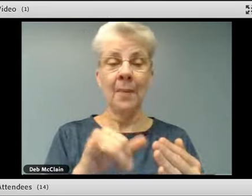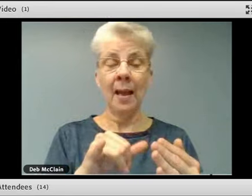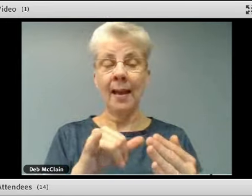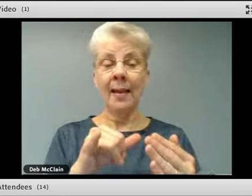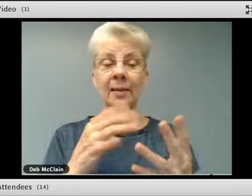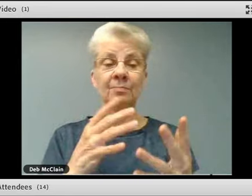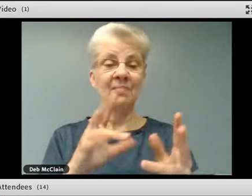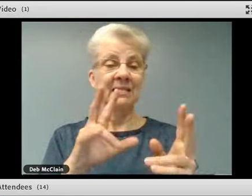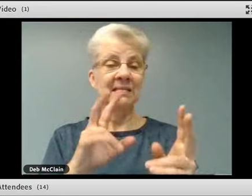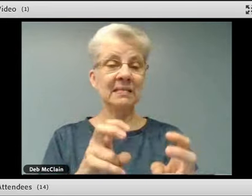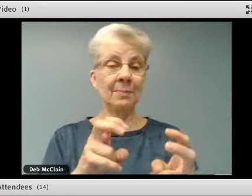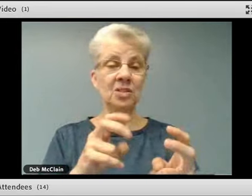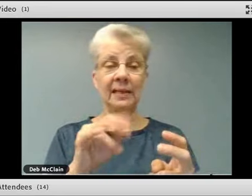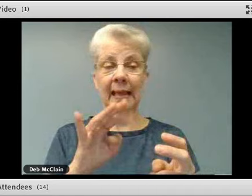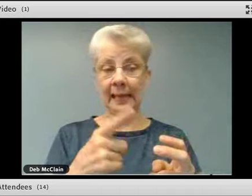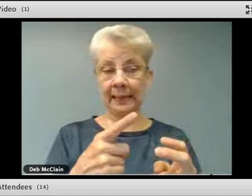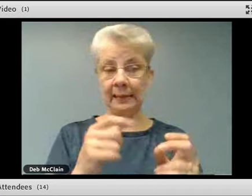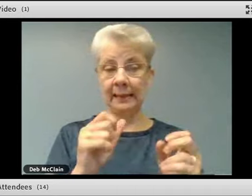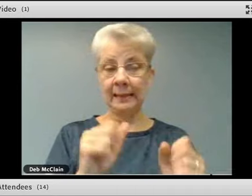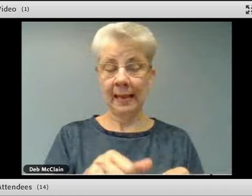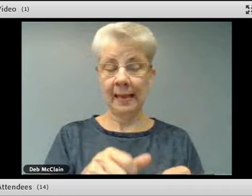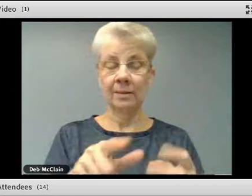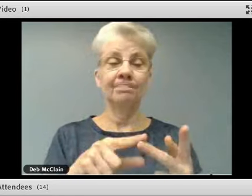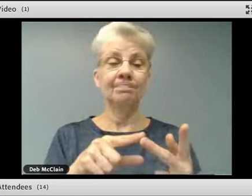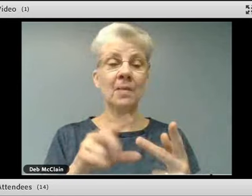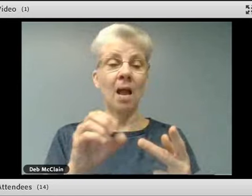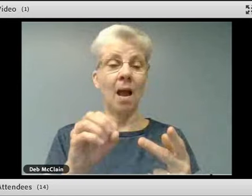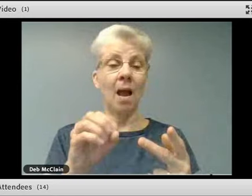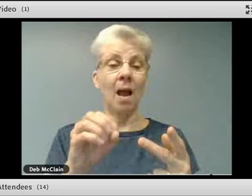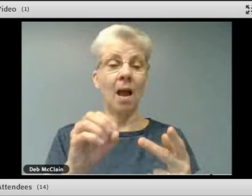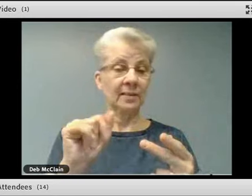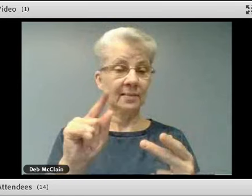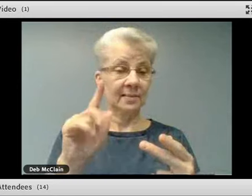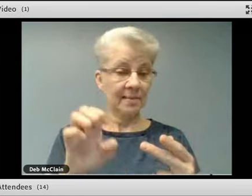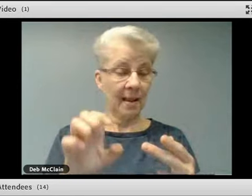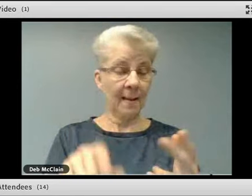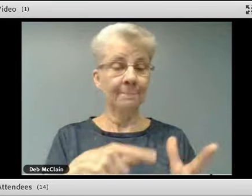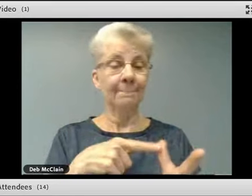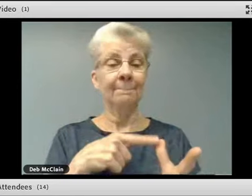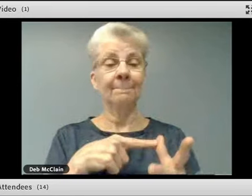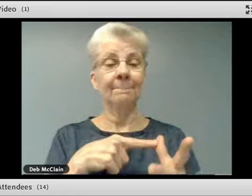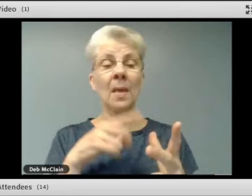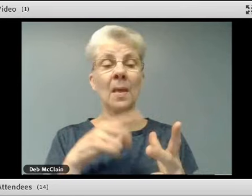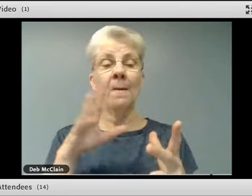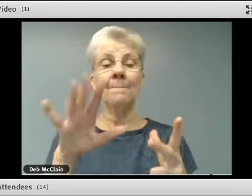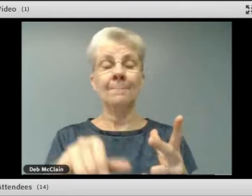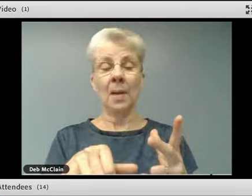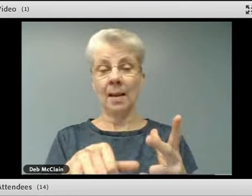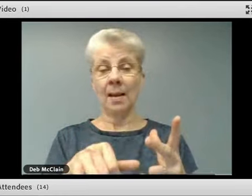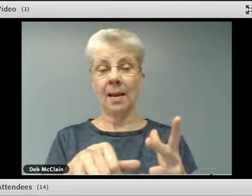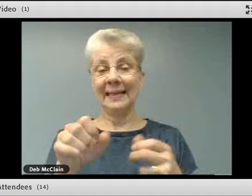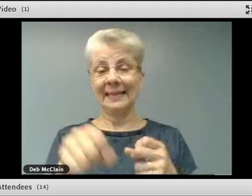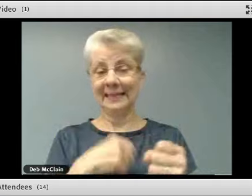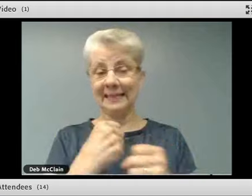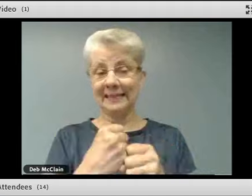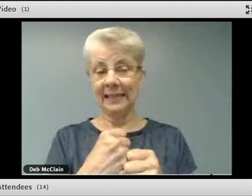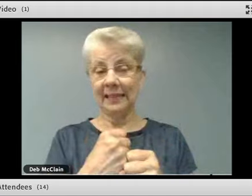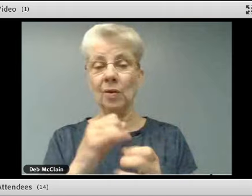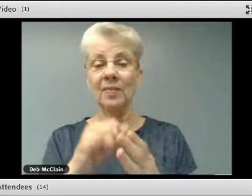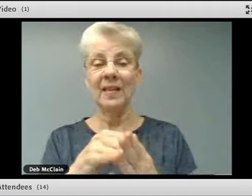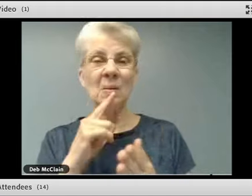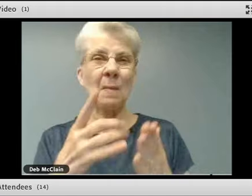subject headings, by object type, and also by year, which is probably